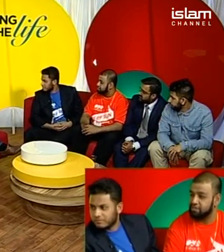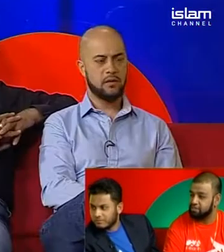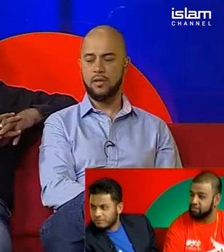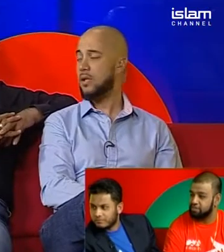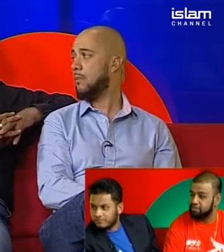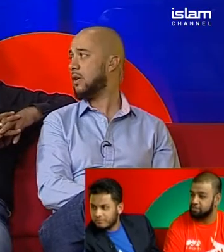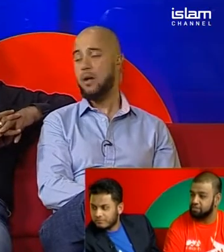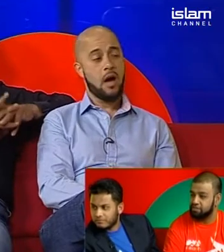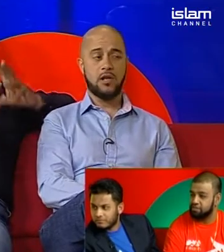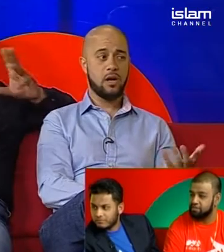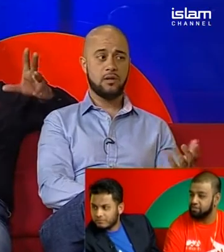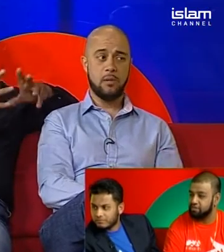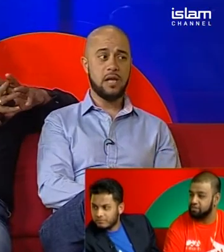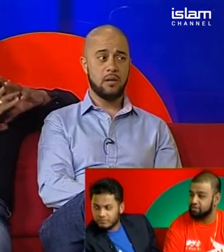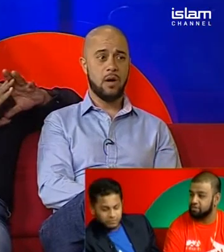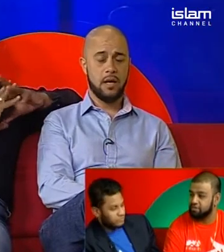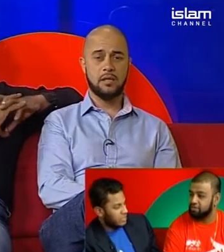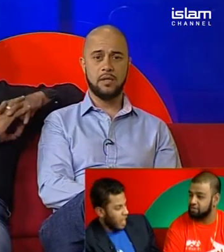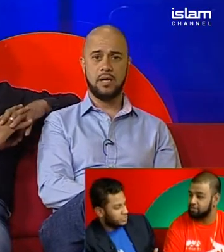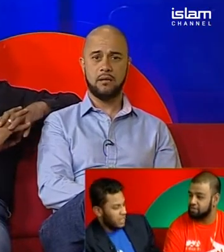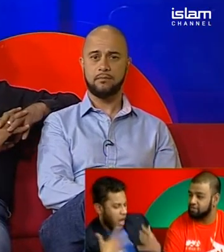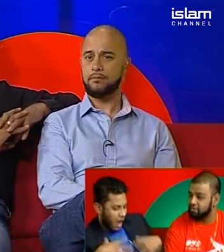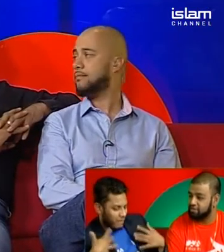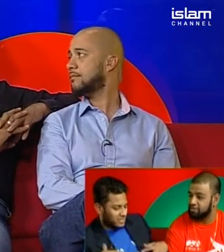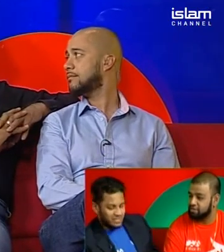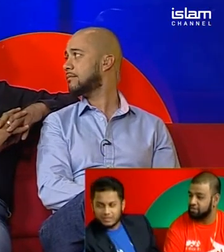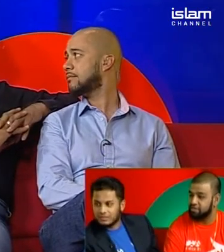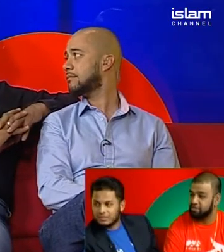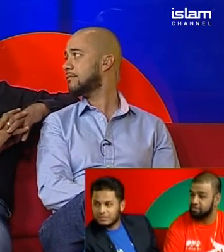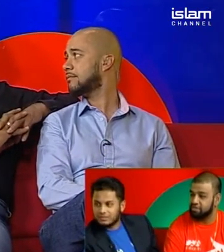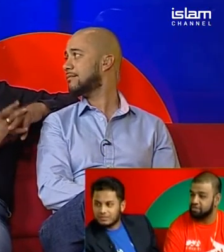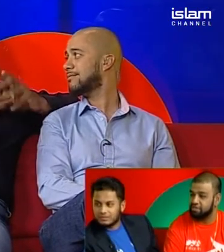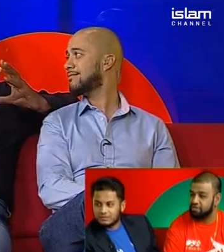Yeah, big differences. Alhamdulillah. Isharah doing amazing work. Well, look, as we move on,